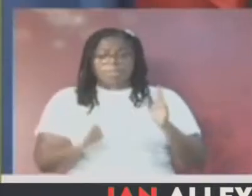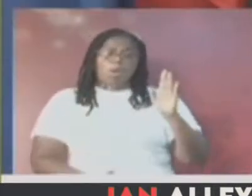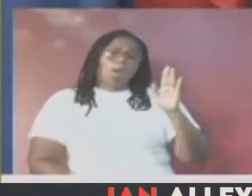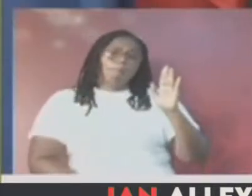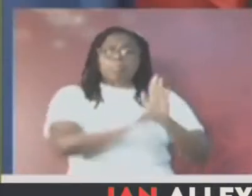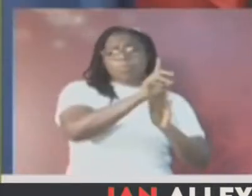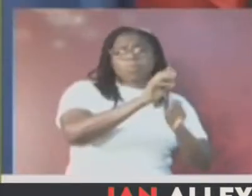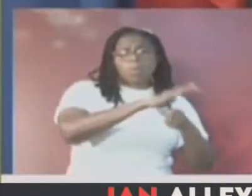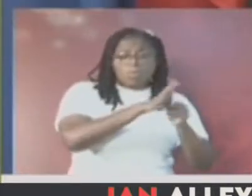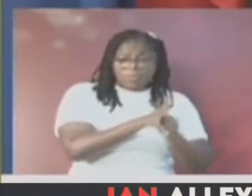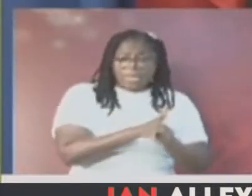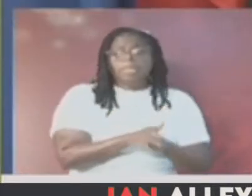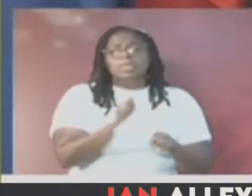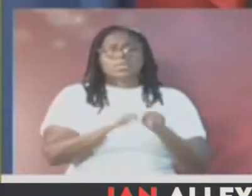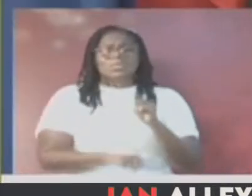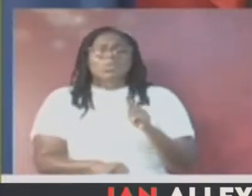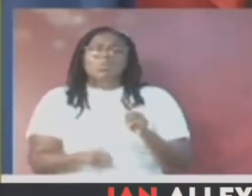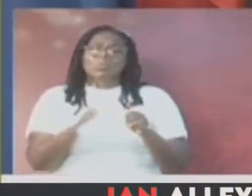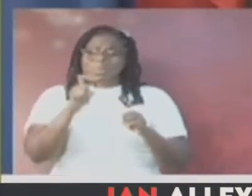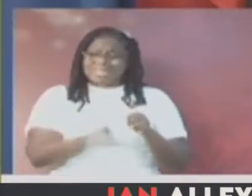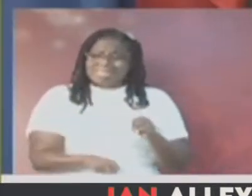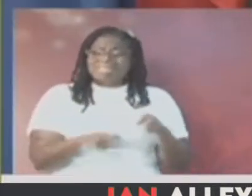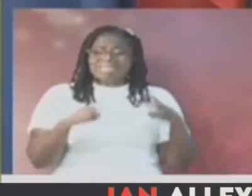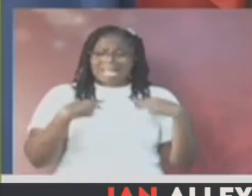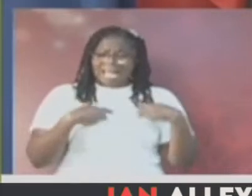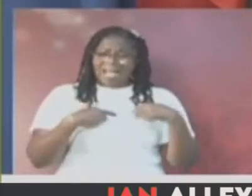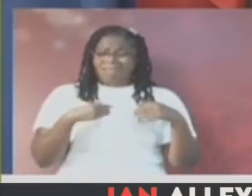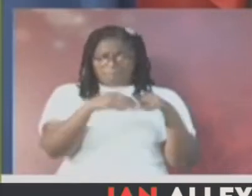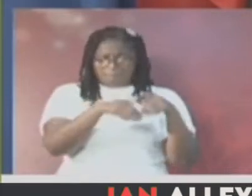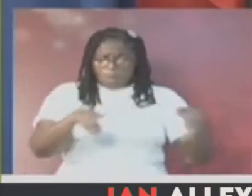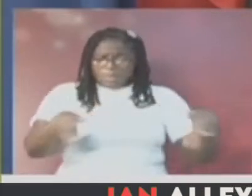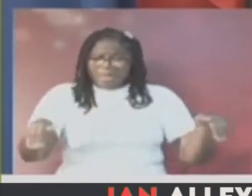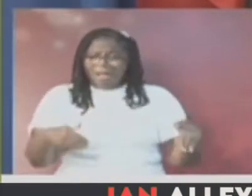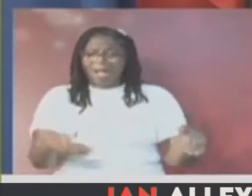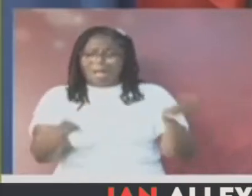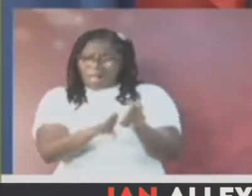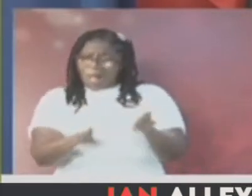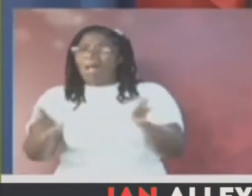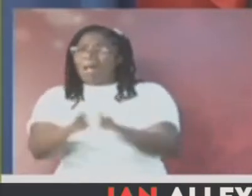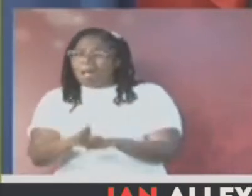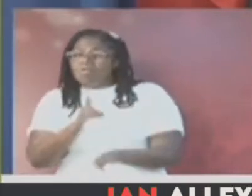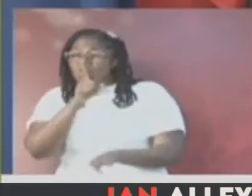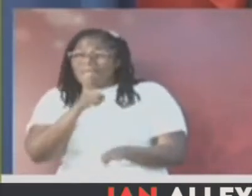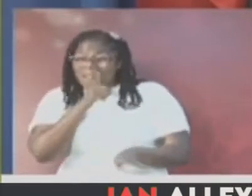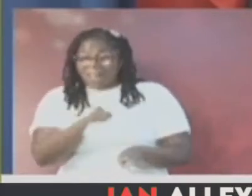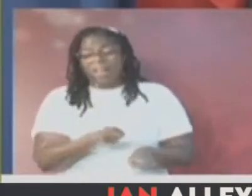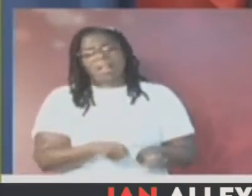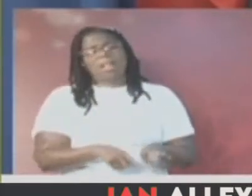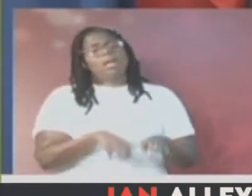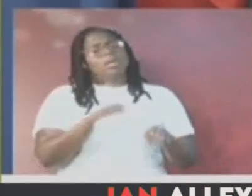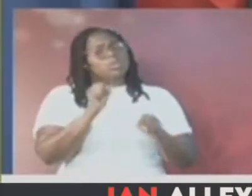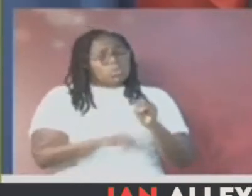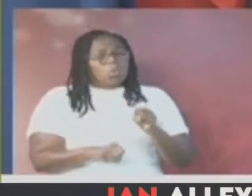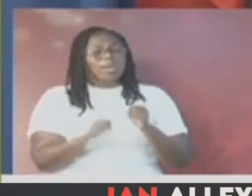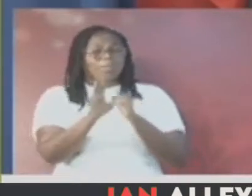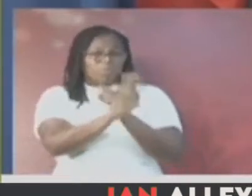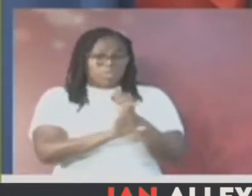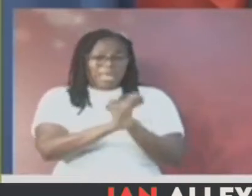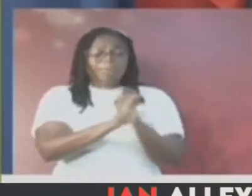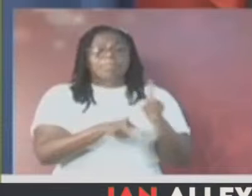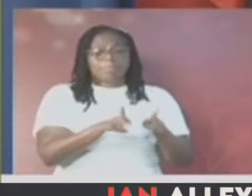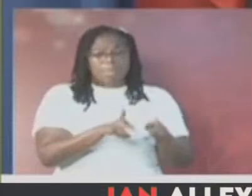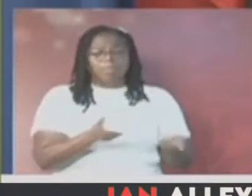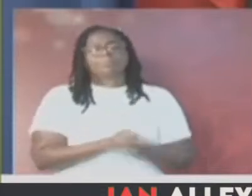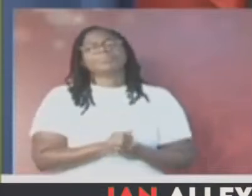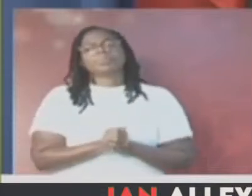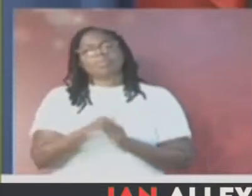precisely one of the issues we addressed yesterday, and we are focusing on achieving optimum protection and security